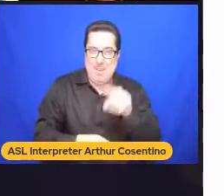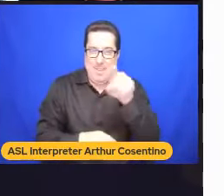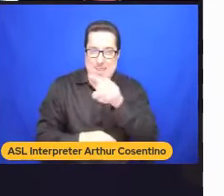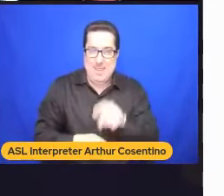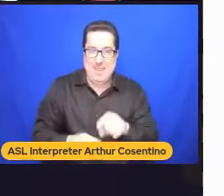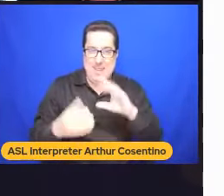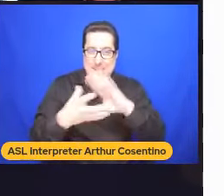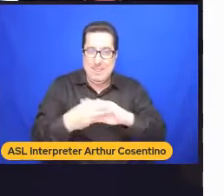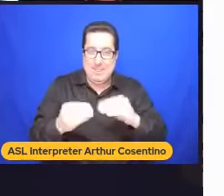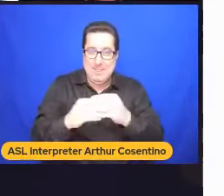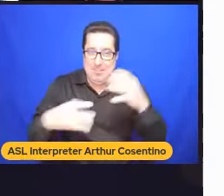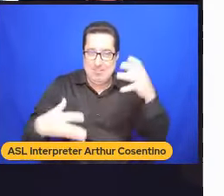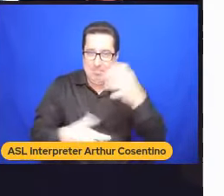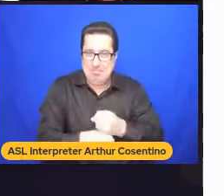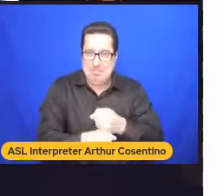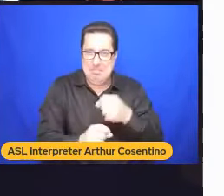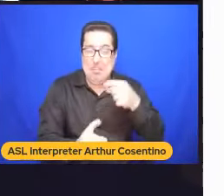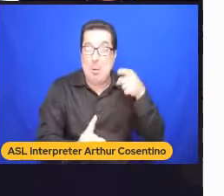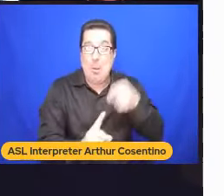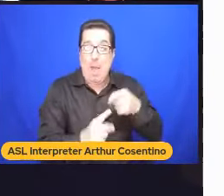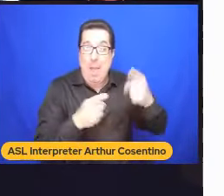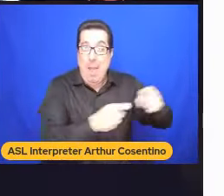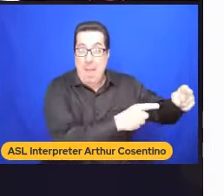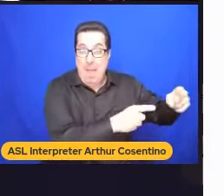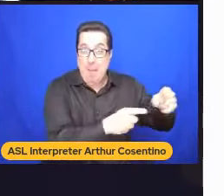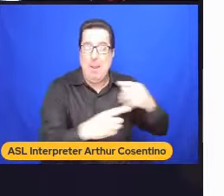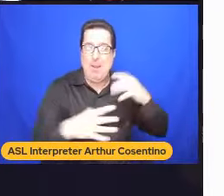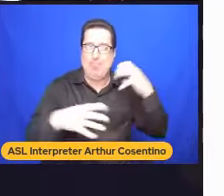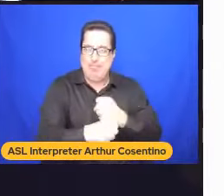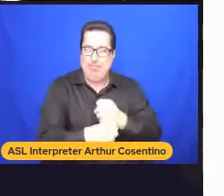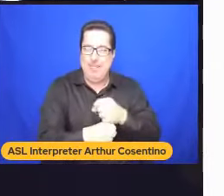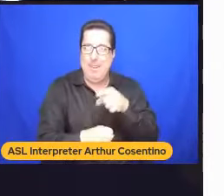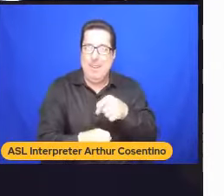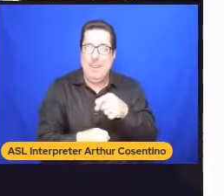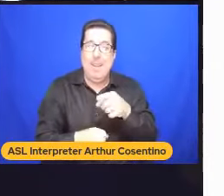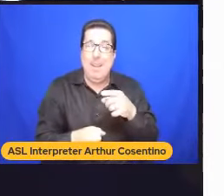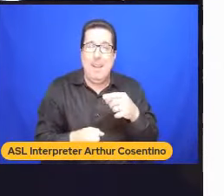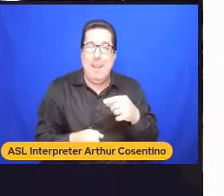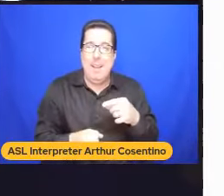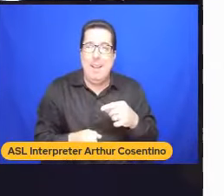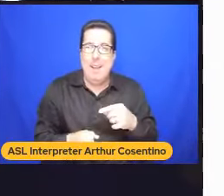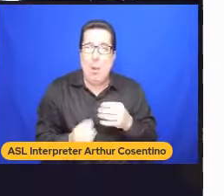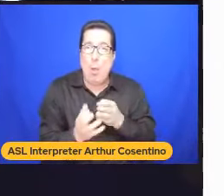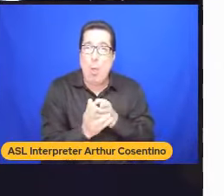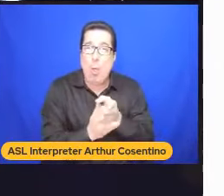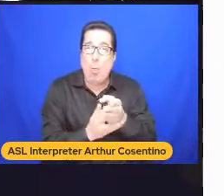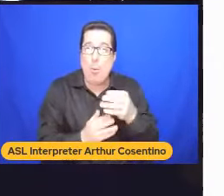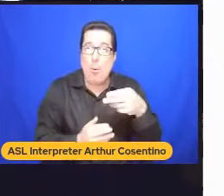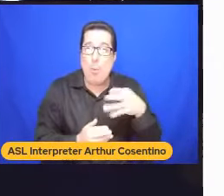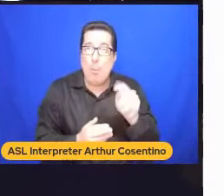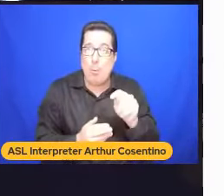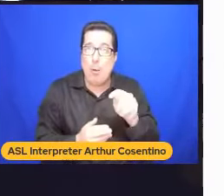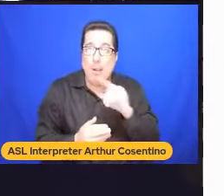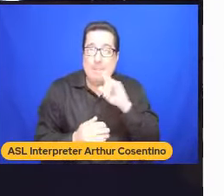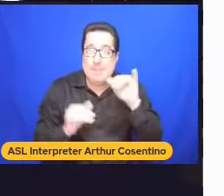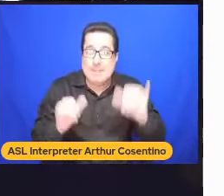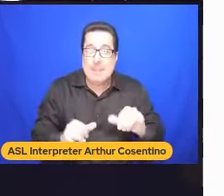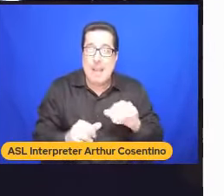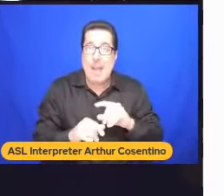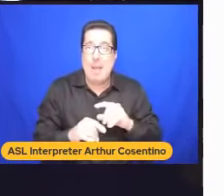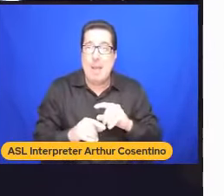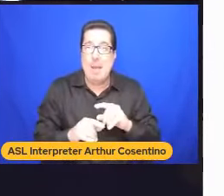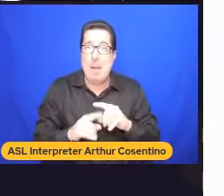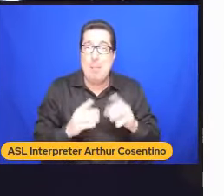synopsis of what we saw in our Slack chat for the incident, right? We said, well, throughput is the same. The number of requests coming through is the same, but